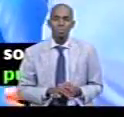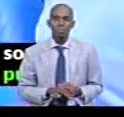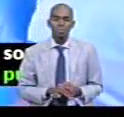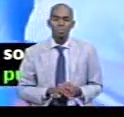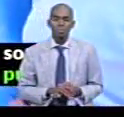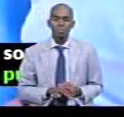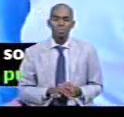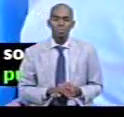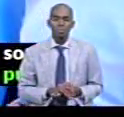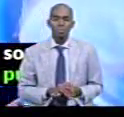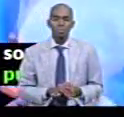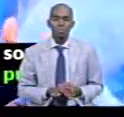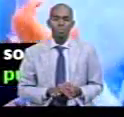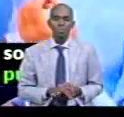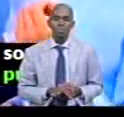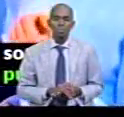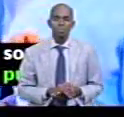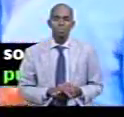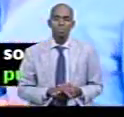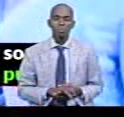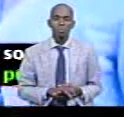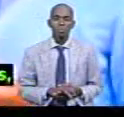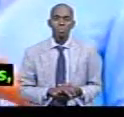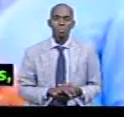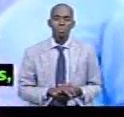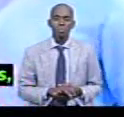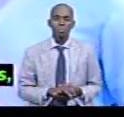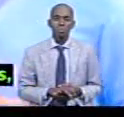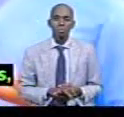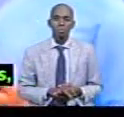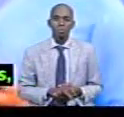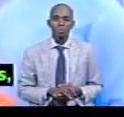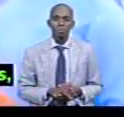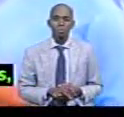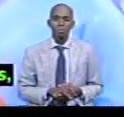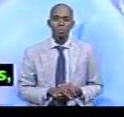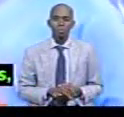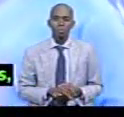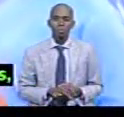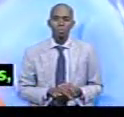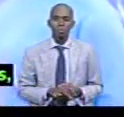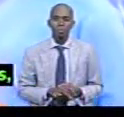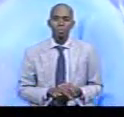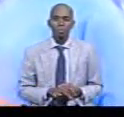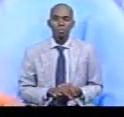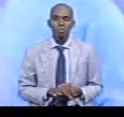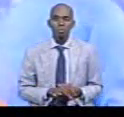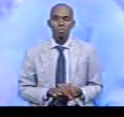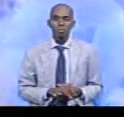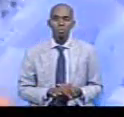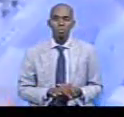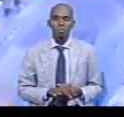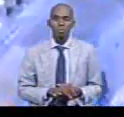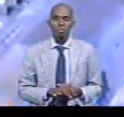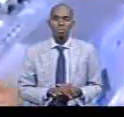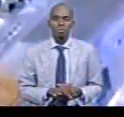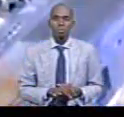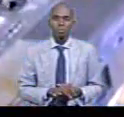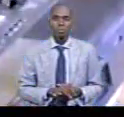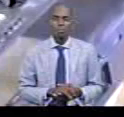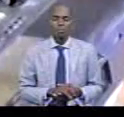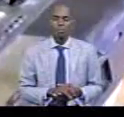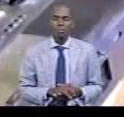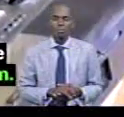visitation. When we raise the mighty sound, so call out the praise, get loud. Make it as a